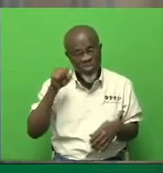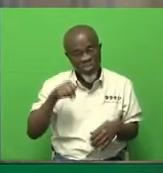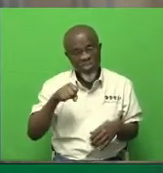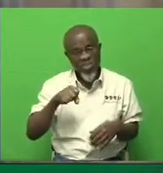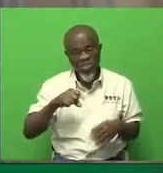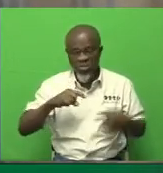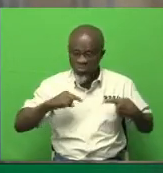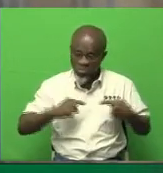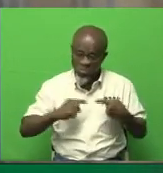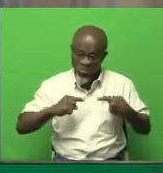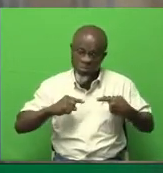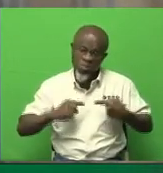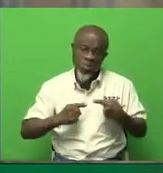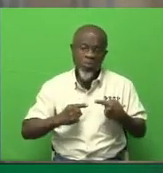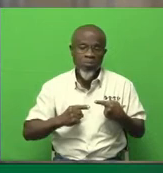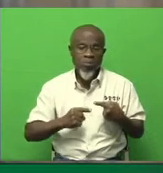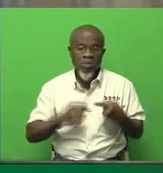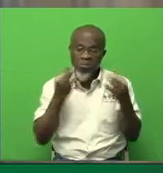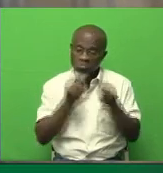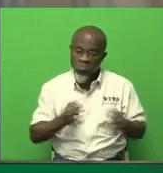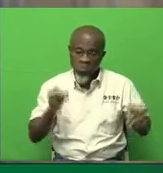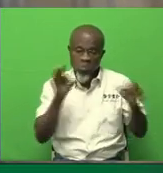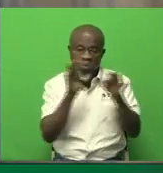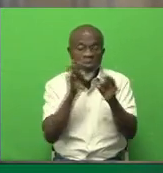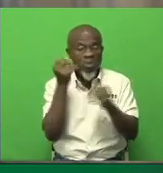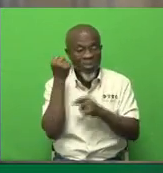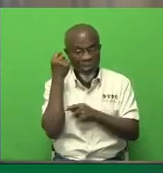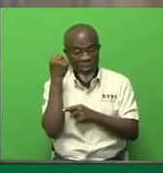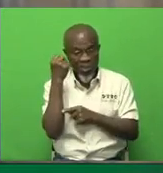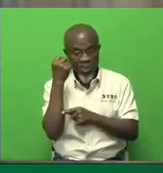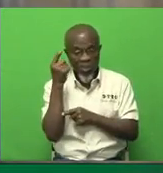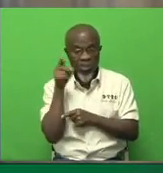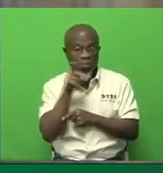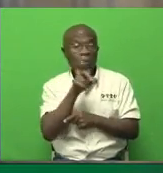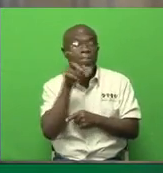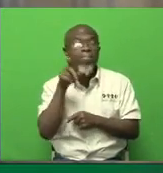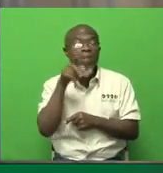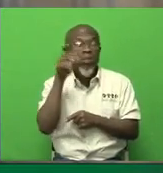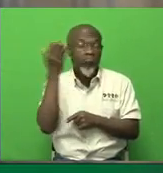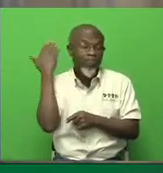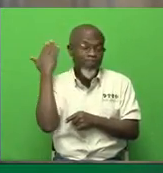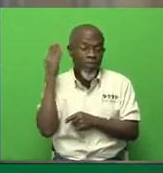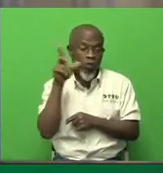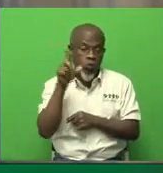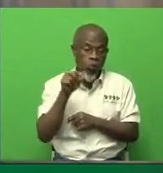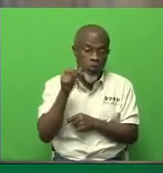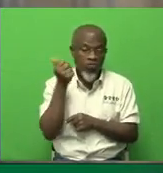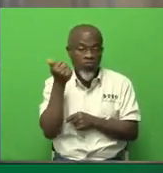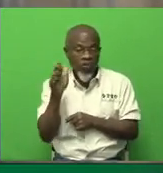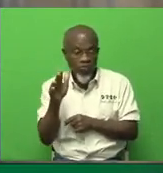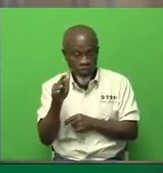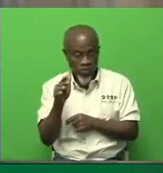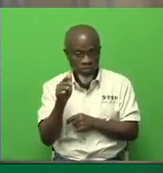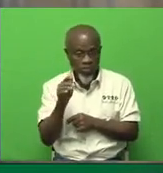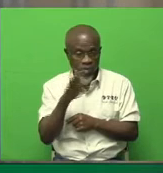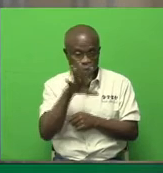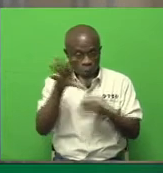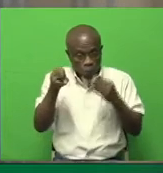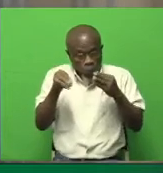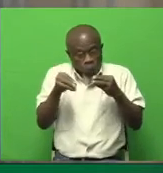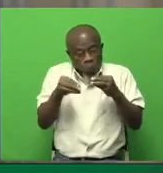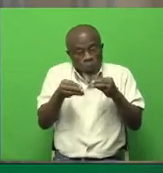it is important to note that in 2015 the total U.S dollar equivalent of foreign currency